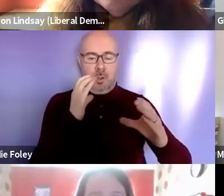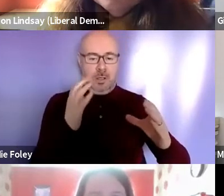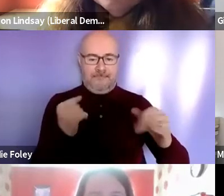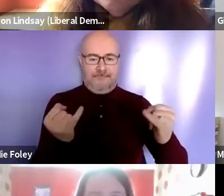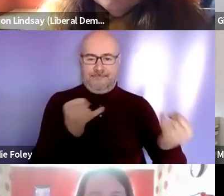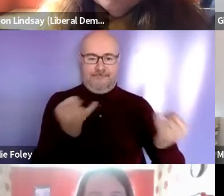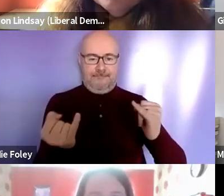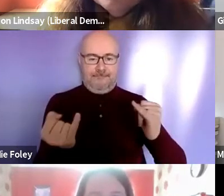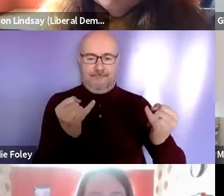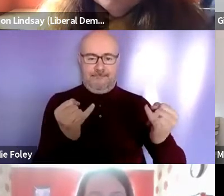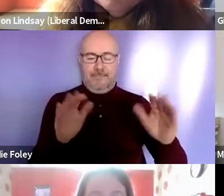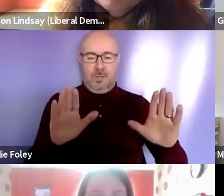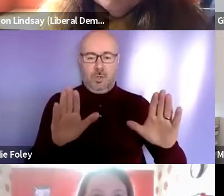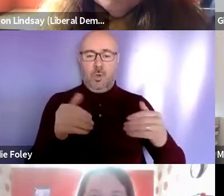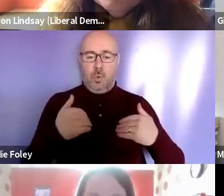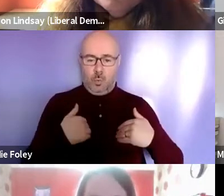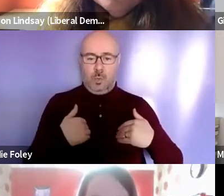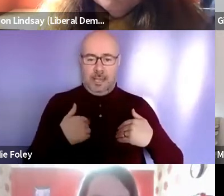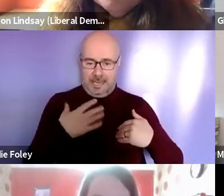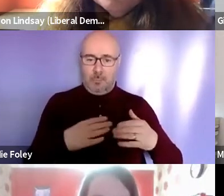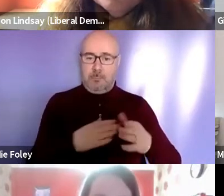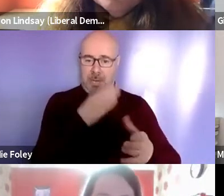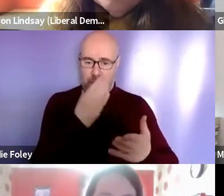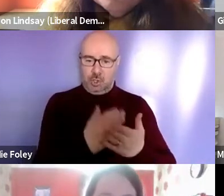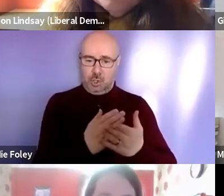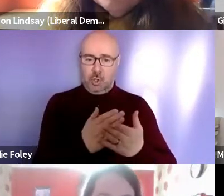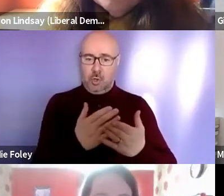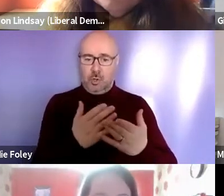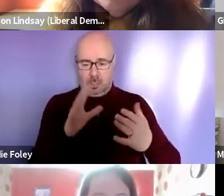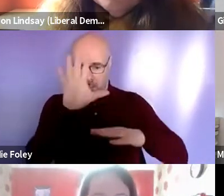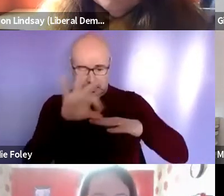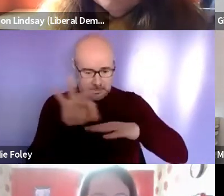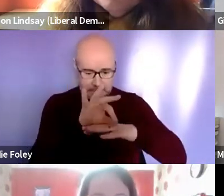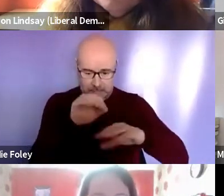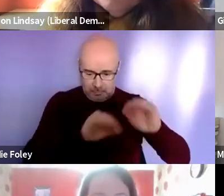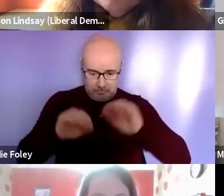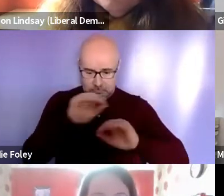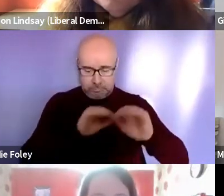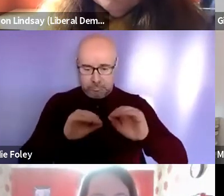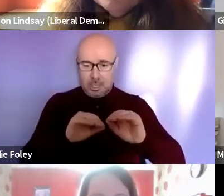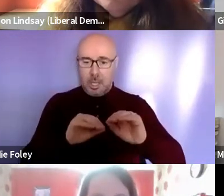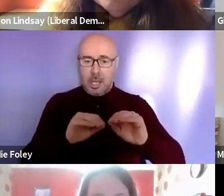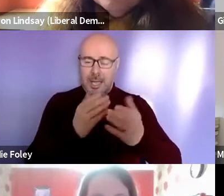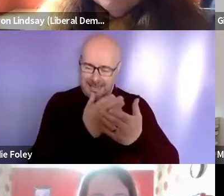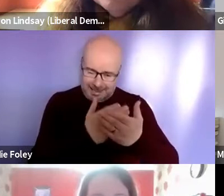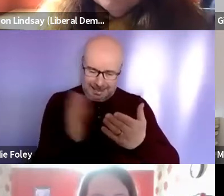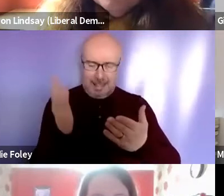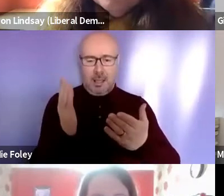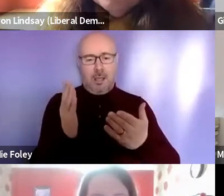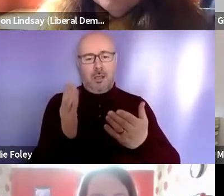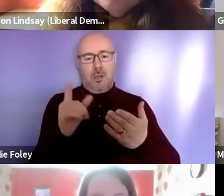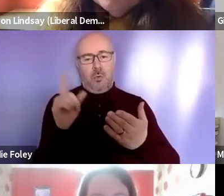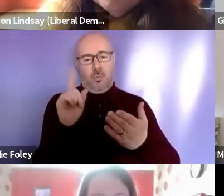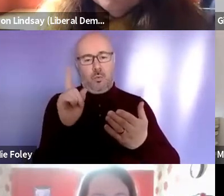these things are genuinely accessible and not putting people. We're going to come